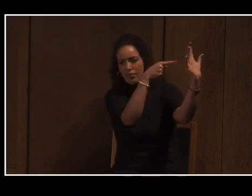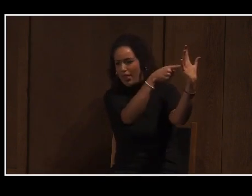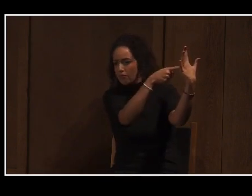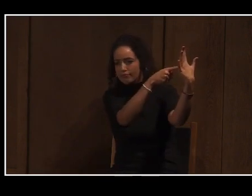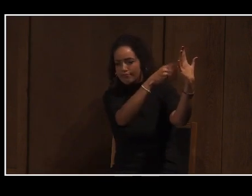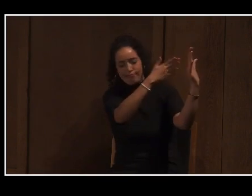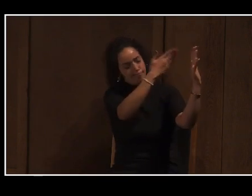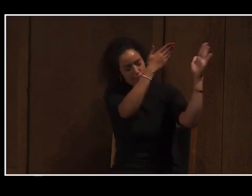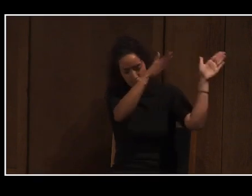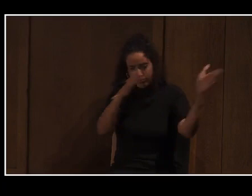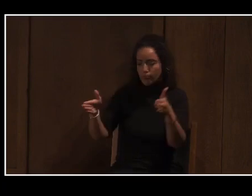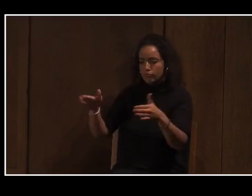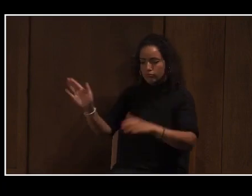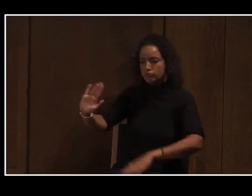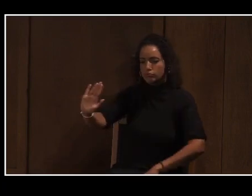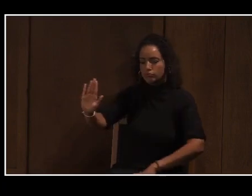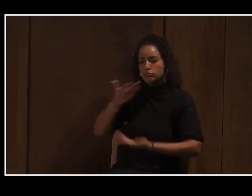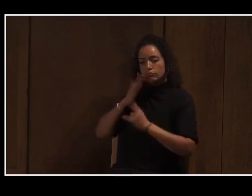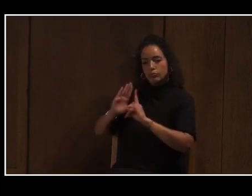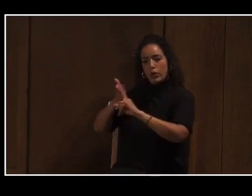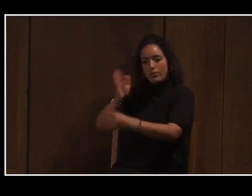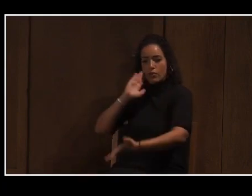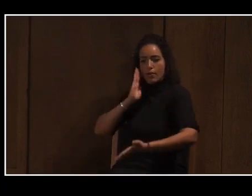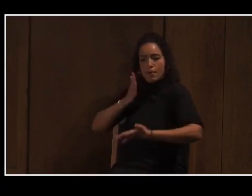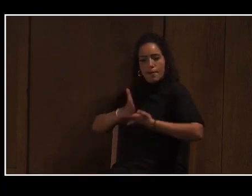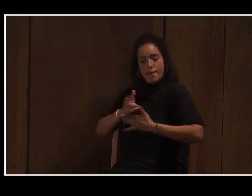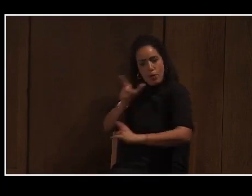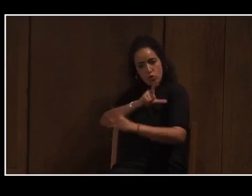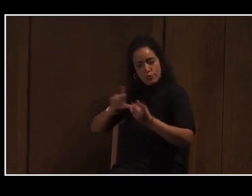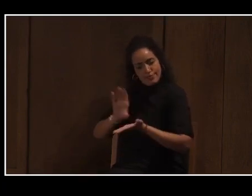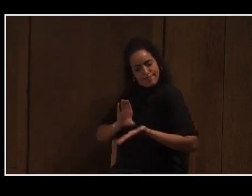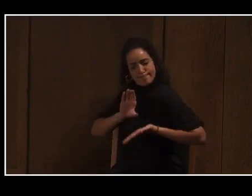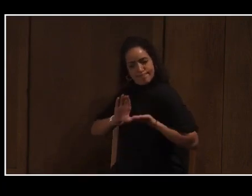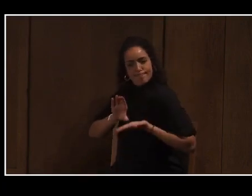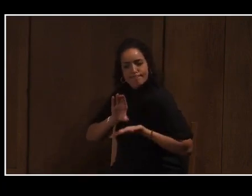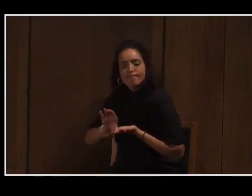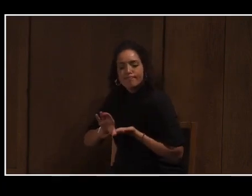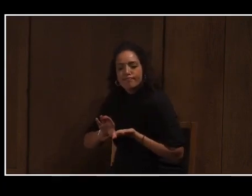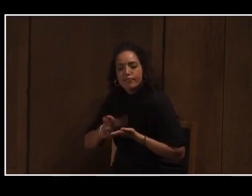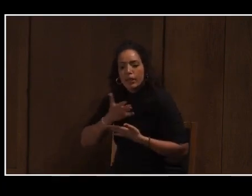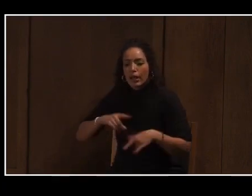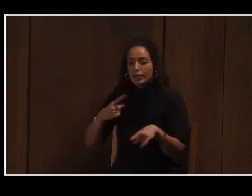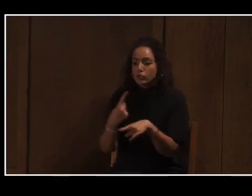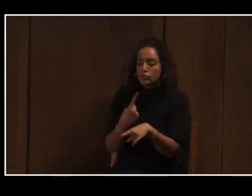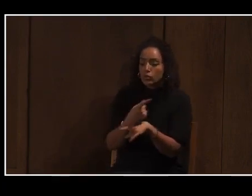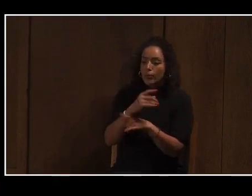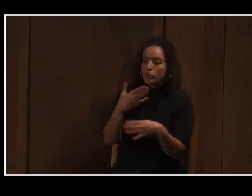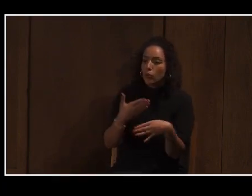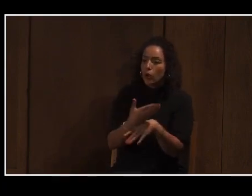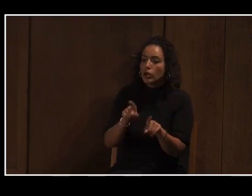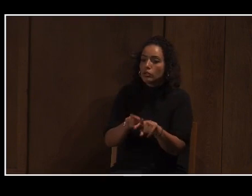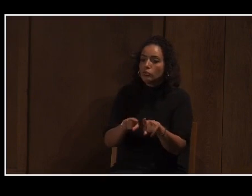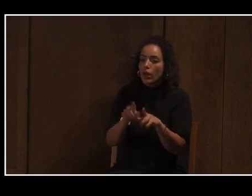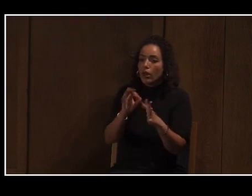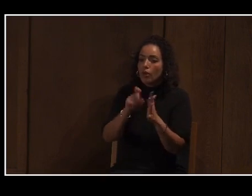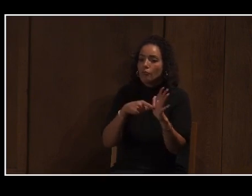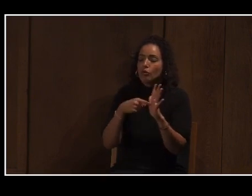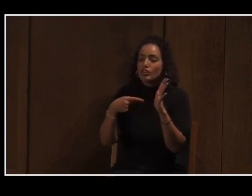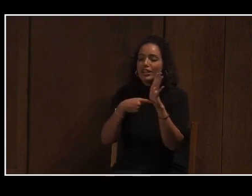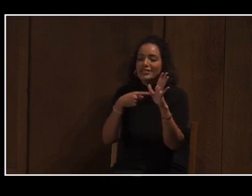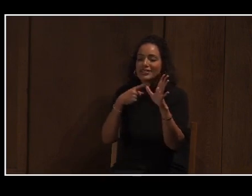I'm getting close to the end, don't worry. I also must speak to the work of Project Talawa,